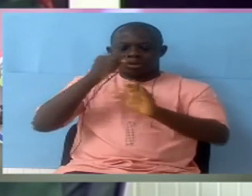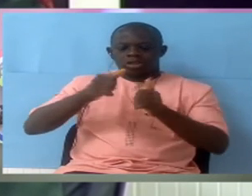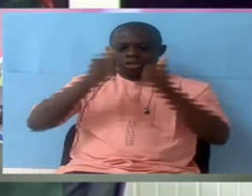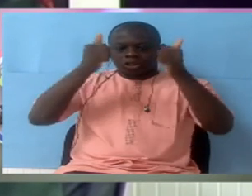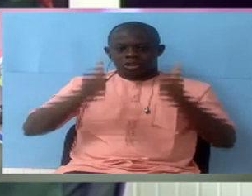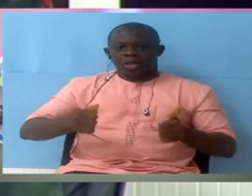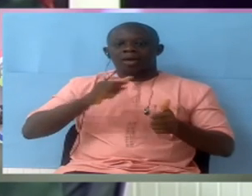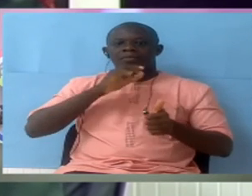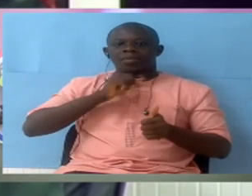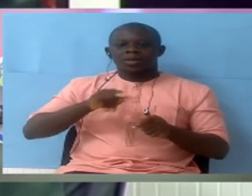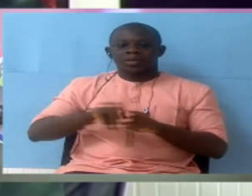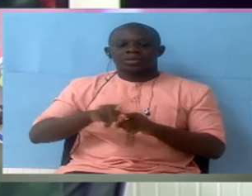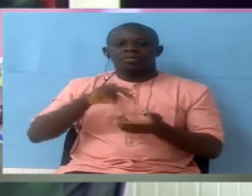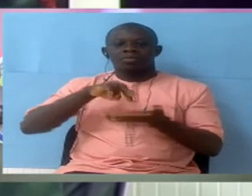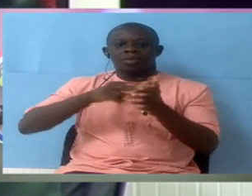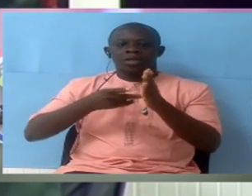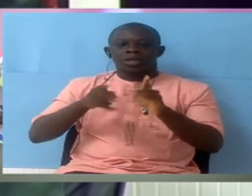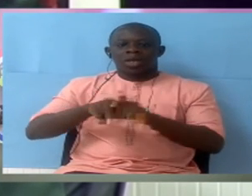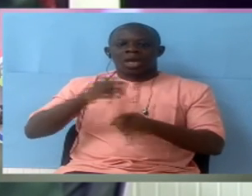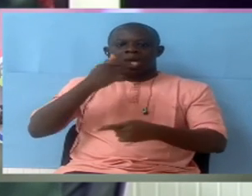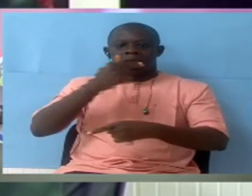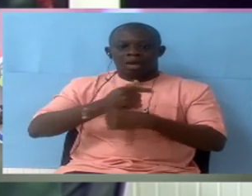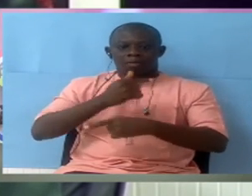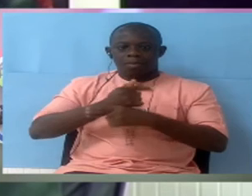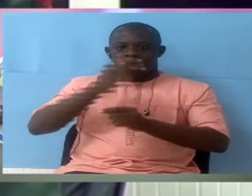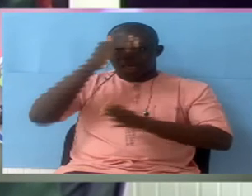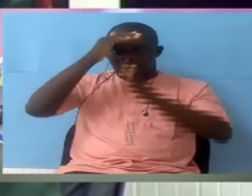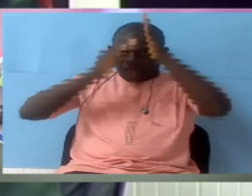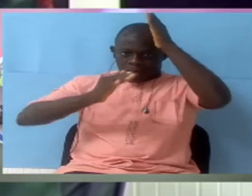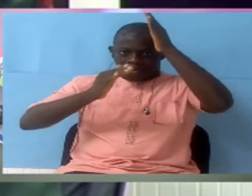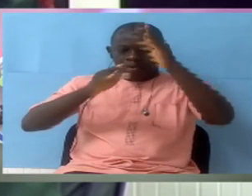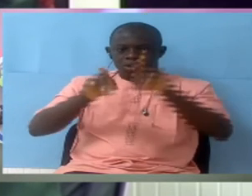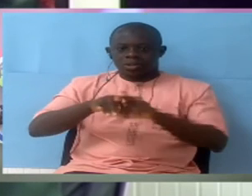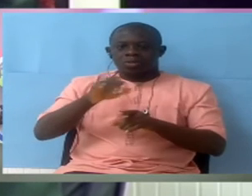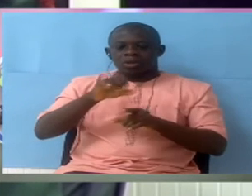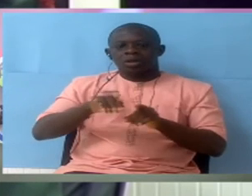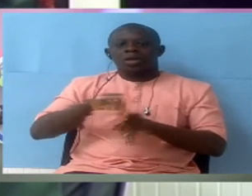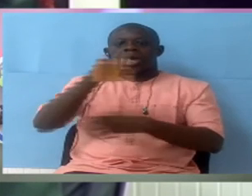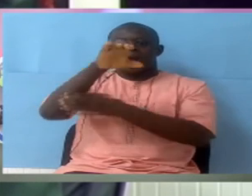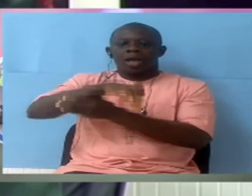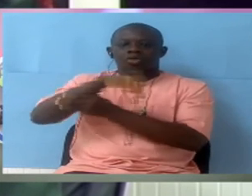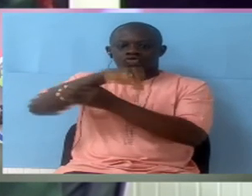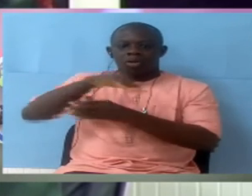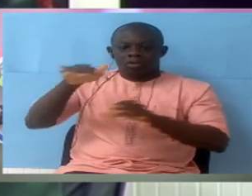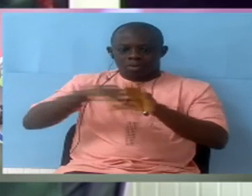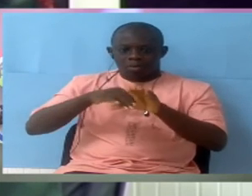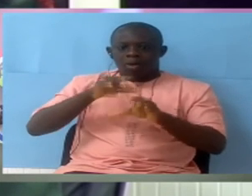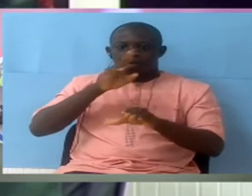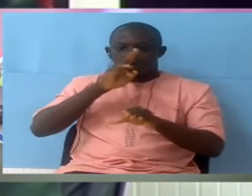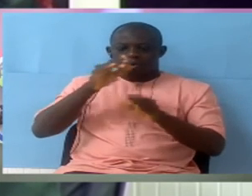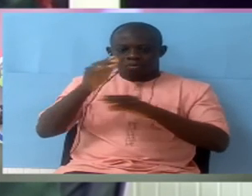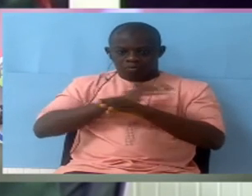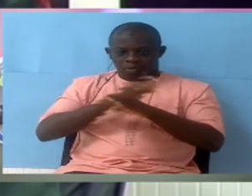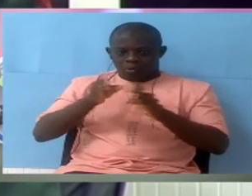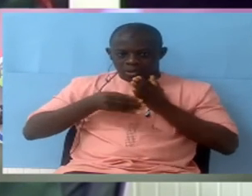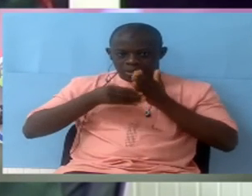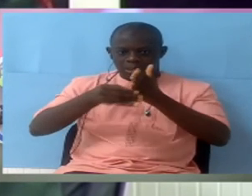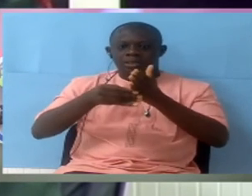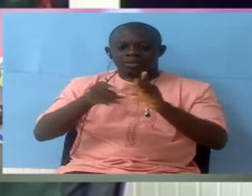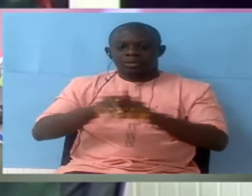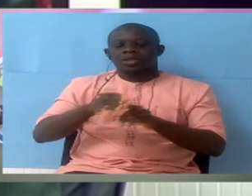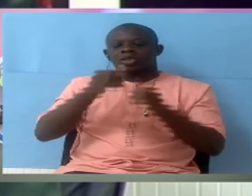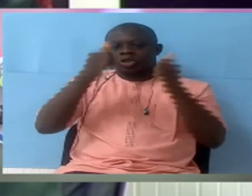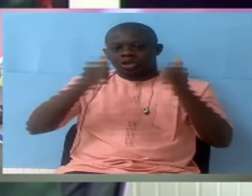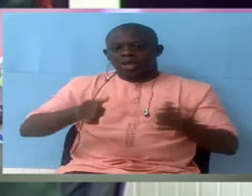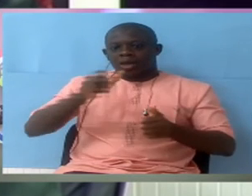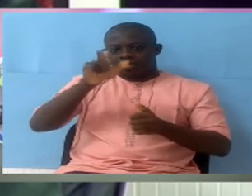Armed Forces Provisional Ruling Council. Ci lañ ma yobbu nak State House ma jité ñi nga xamné ñoo di ar ka nga